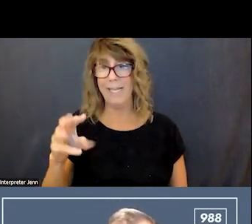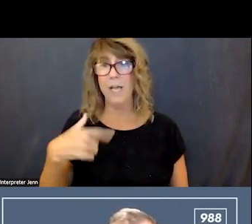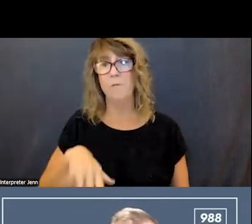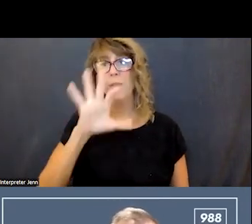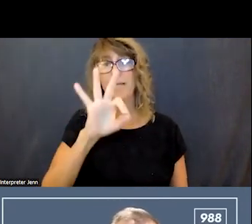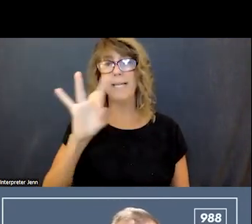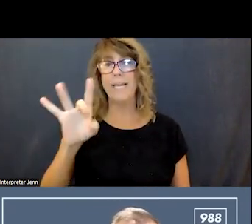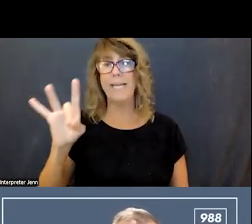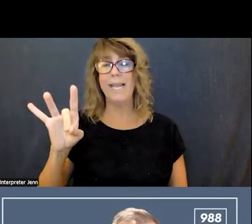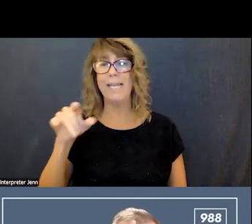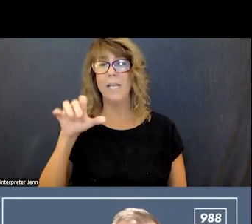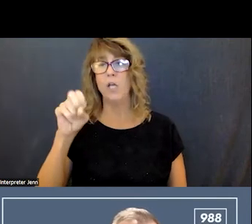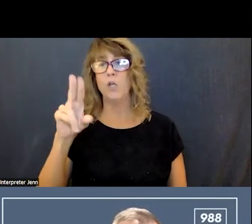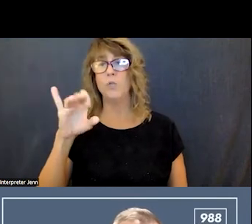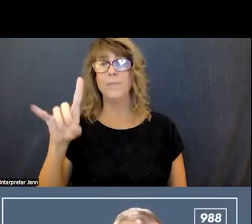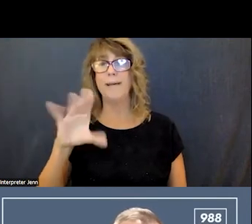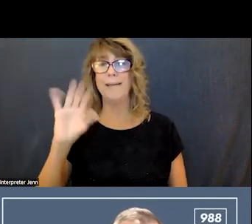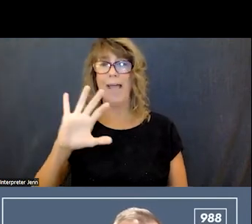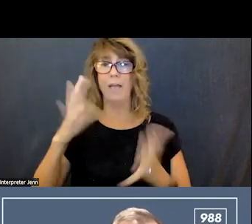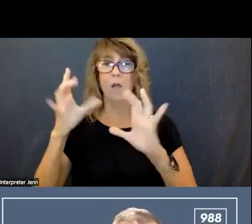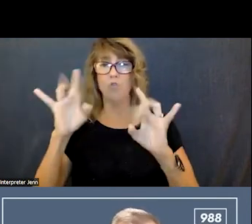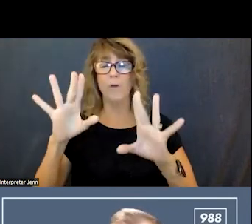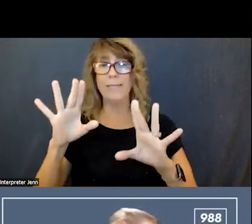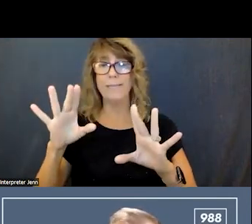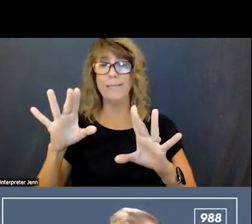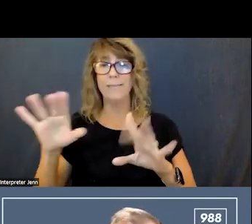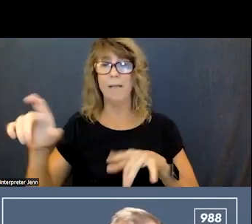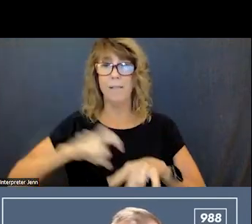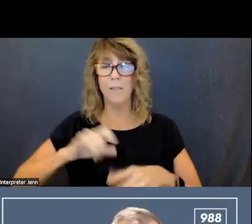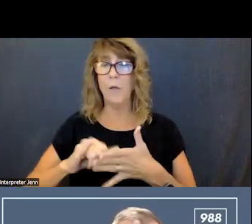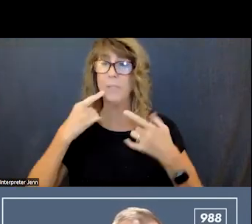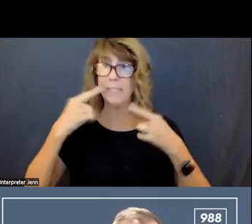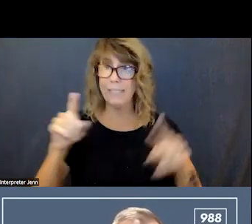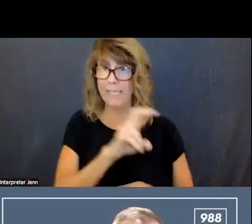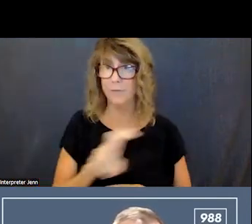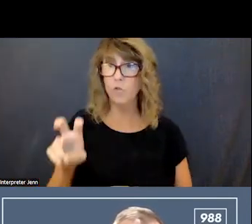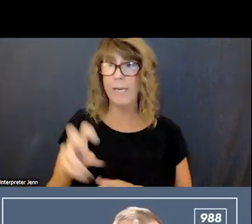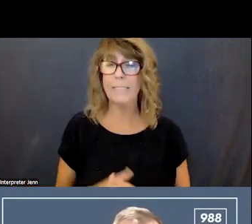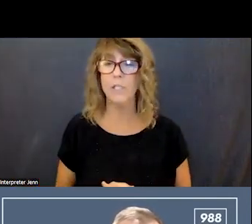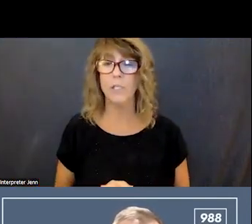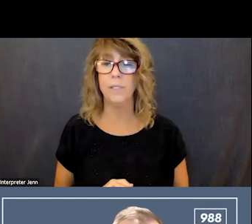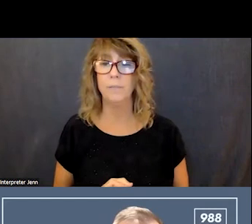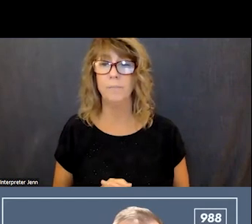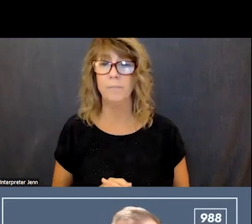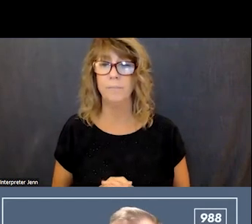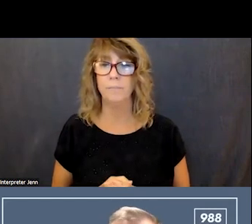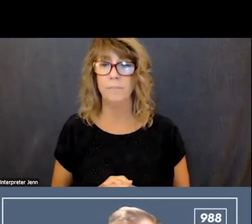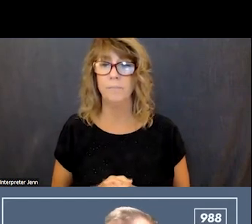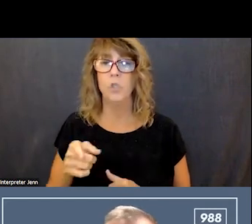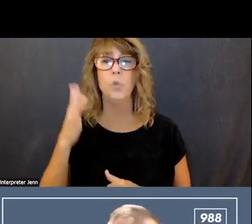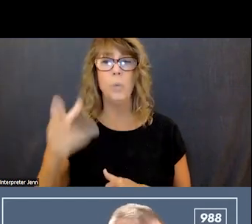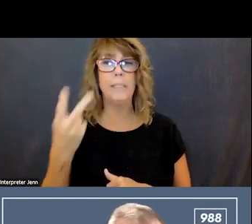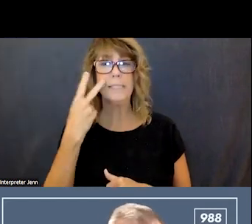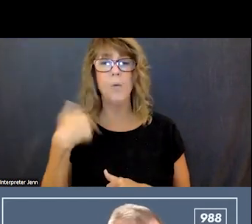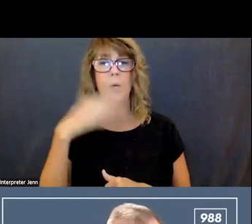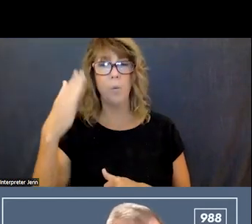and Crisis Lifeline. That was a successful transition, and you will see we will